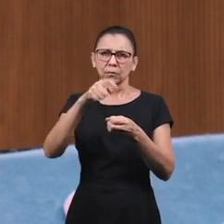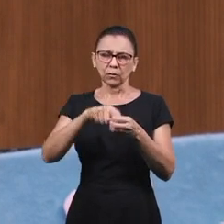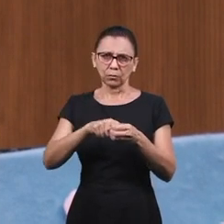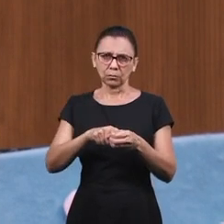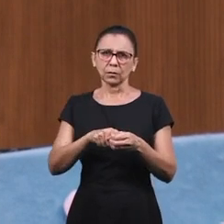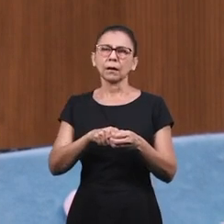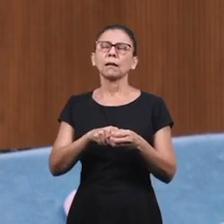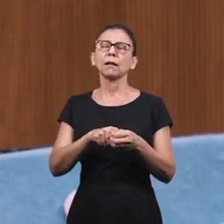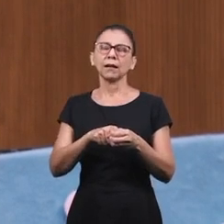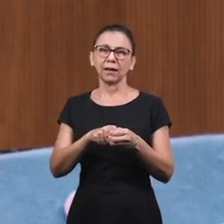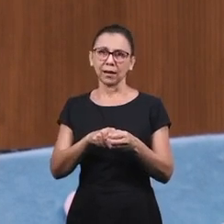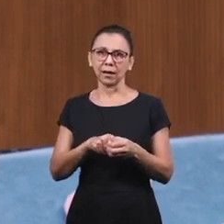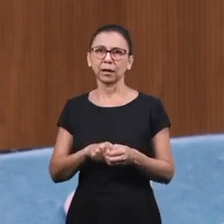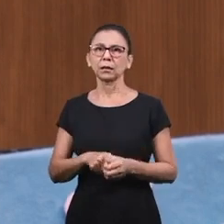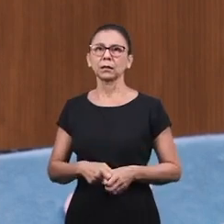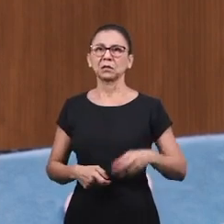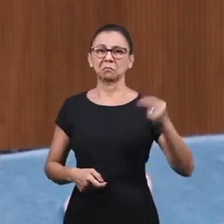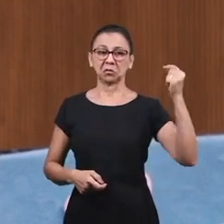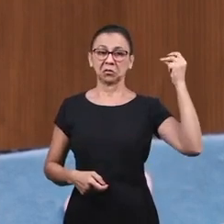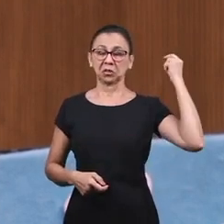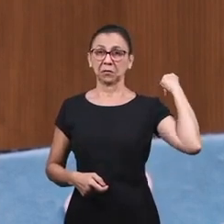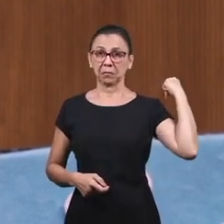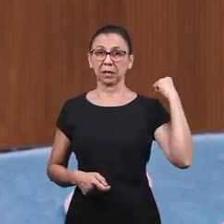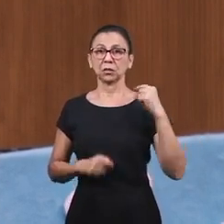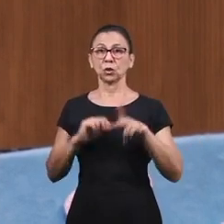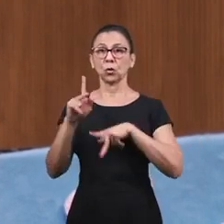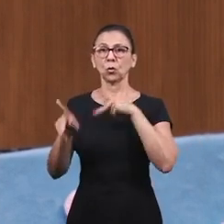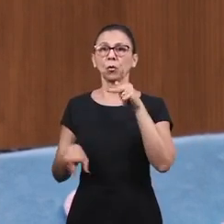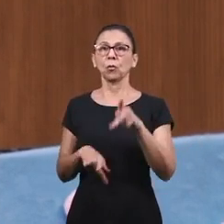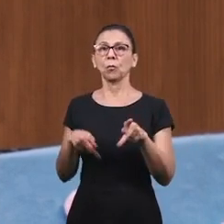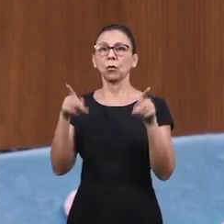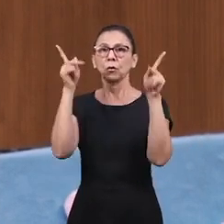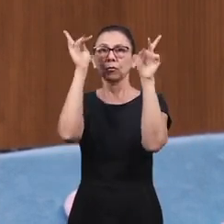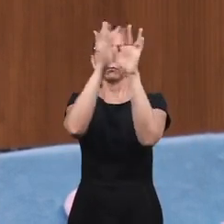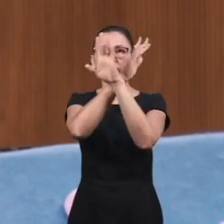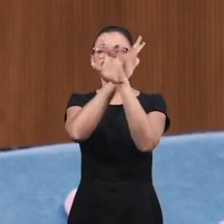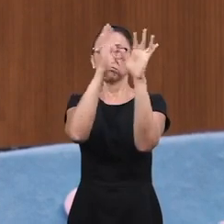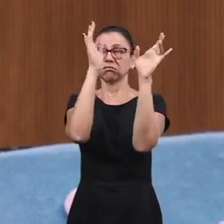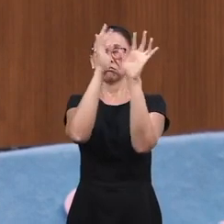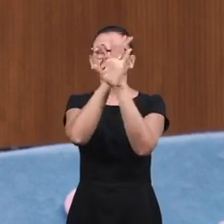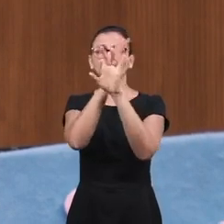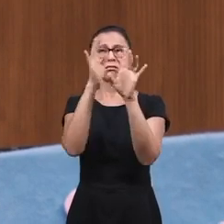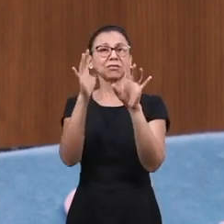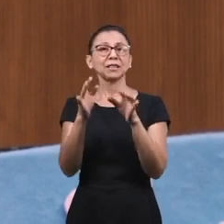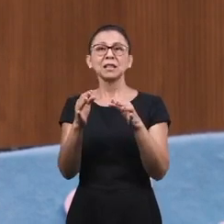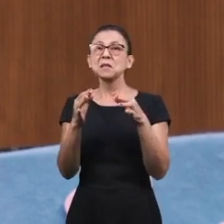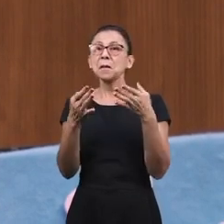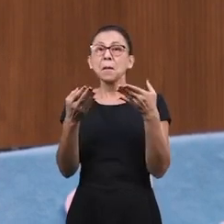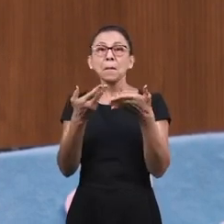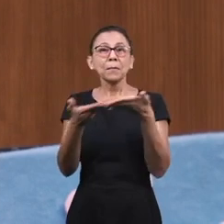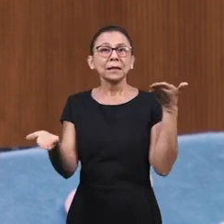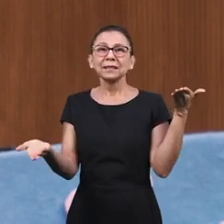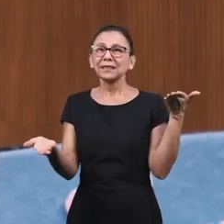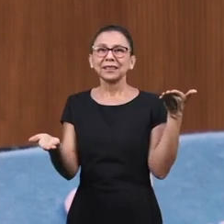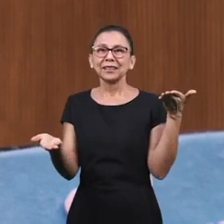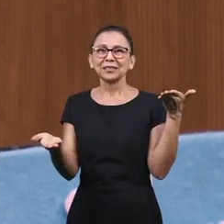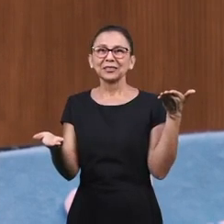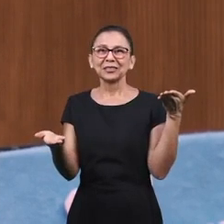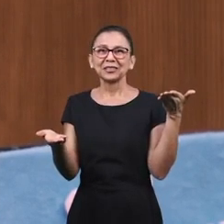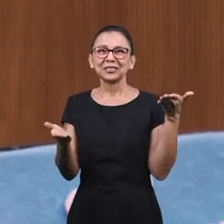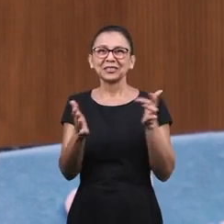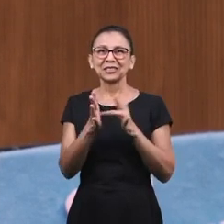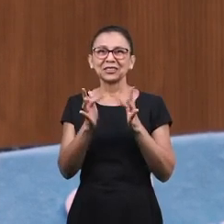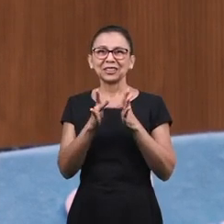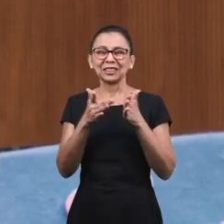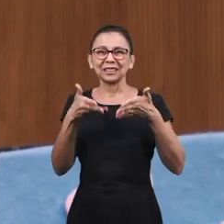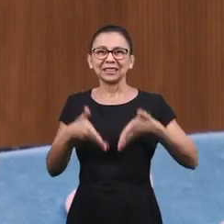return. The people at the time, they weren't paying attention. They didn't see the birth of Jesus.